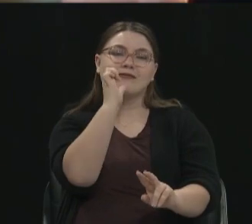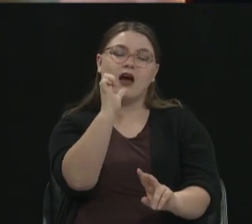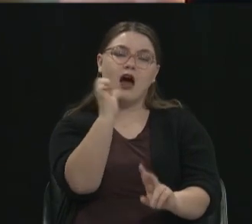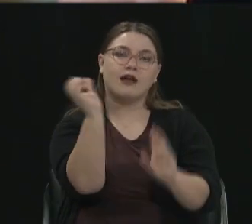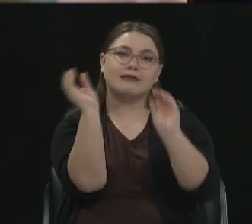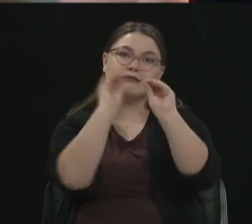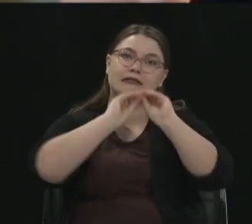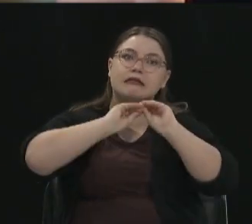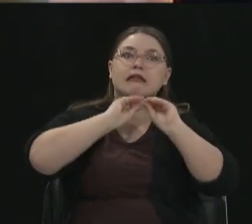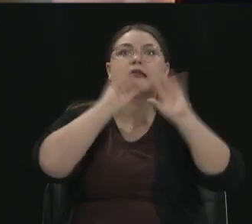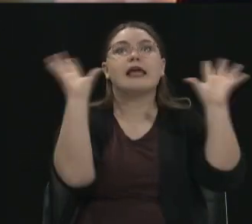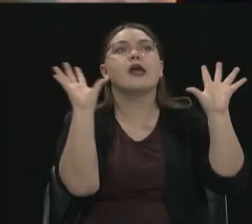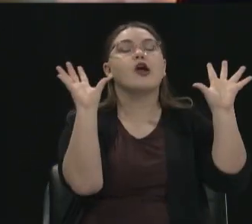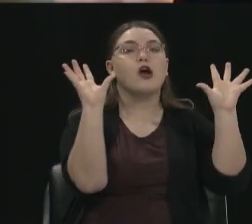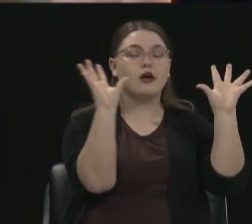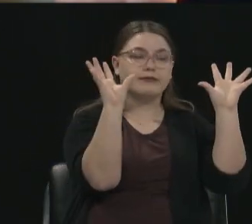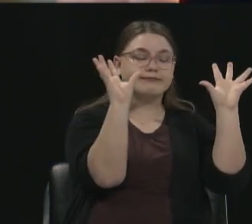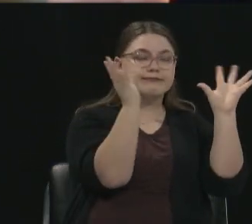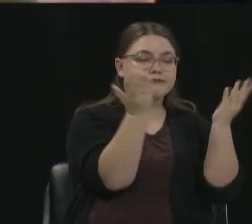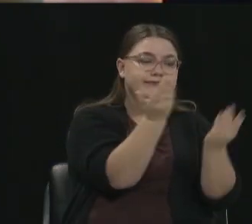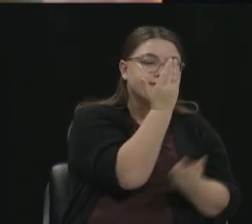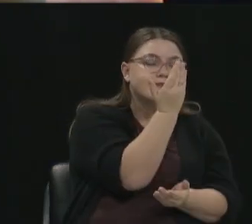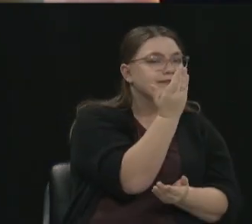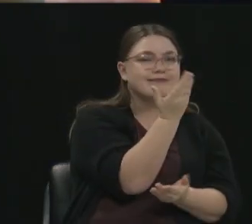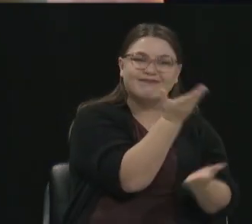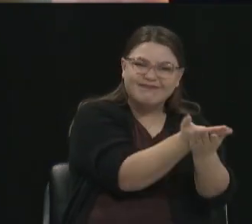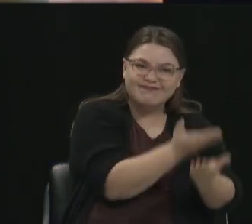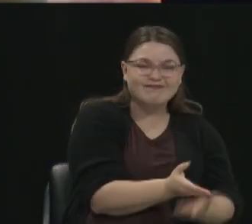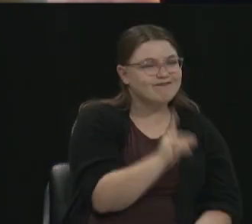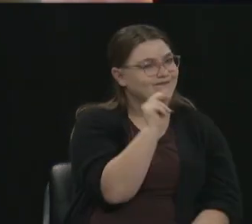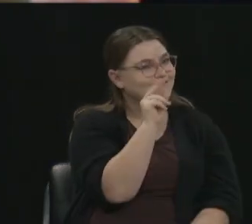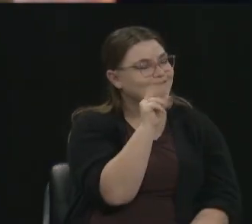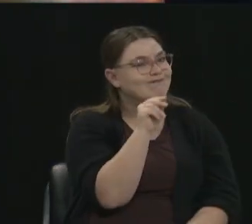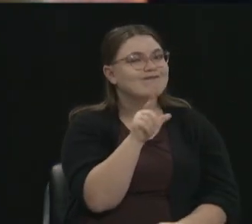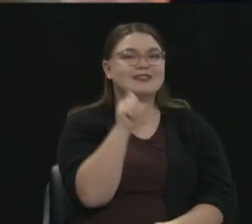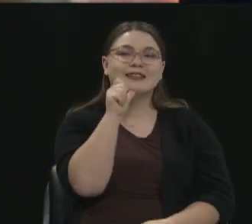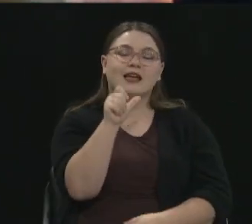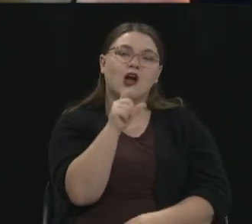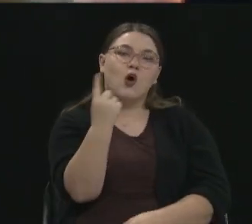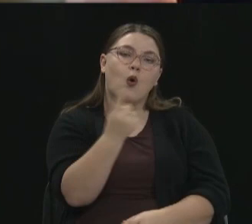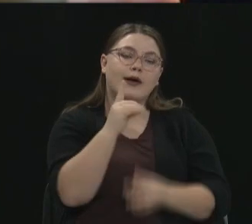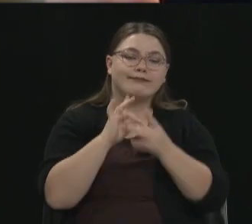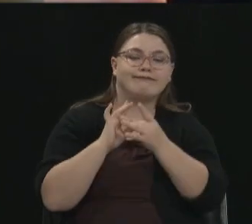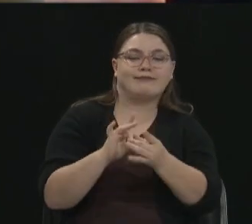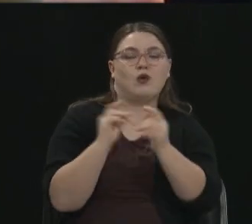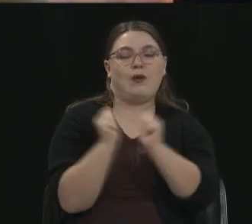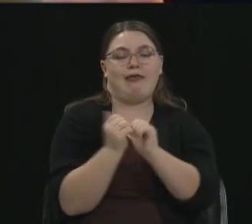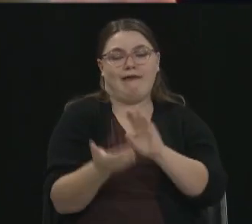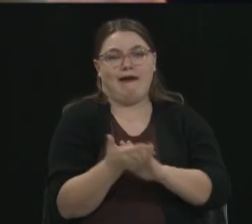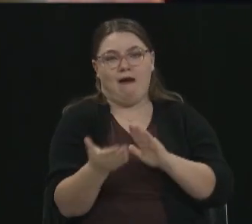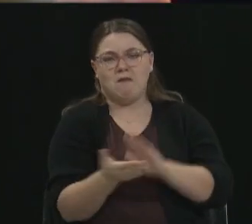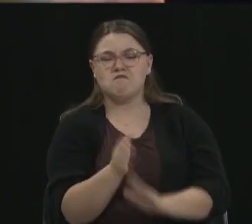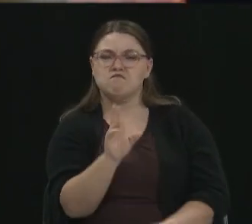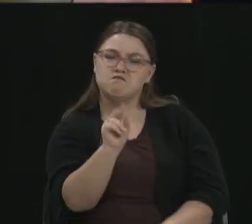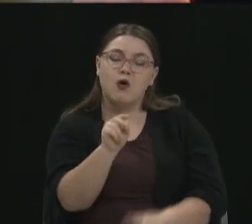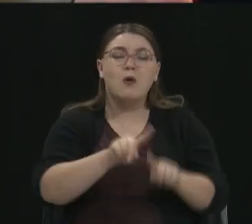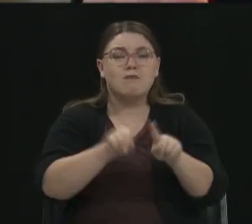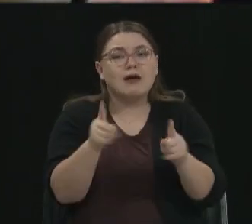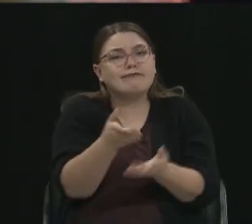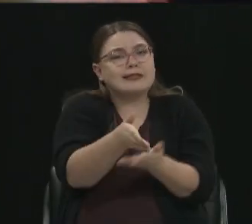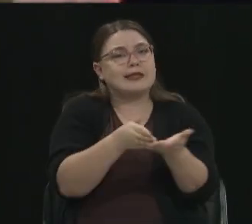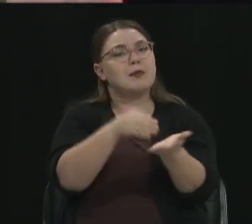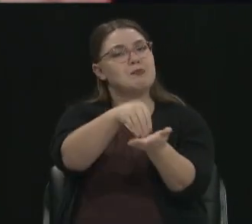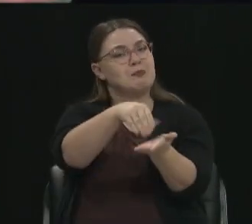the small things here, and they're not coordinated with campaigns, but there is some reporting there. So you can find